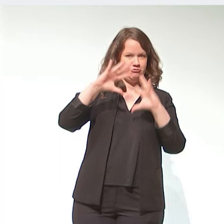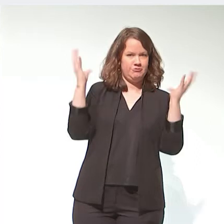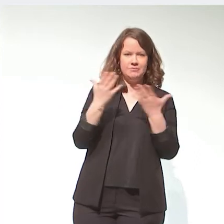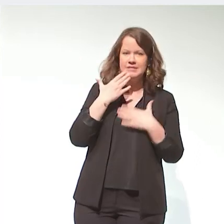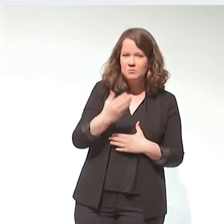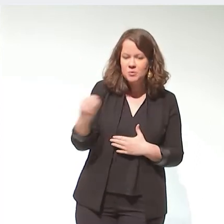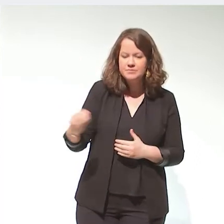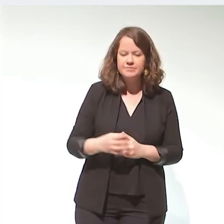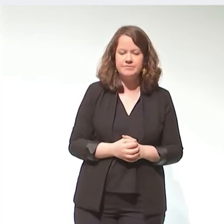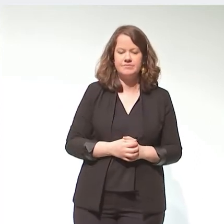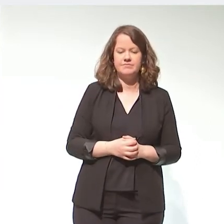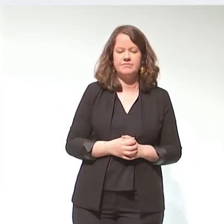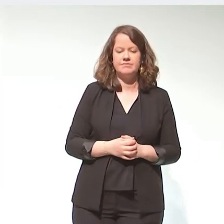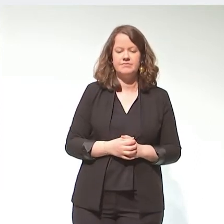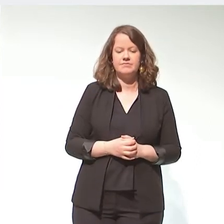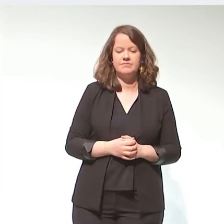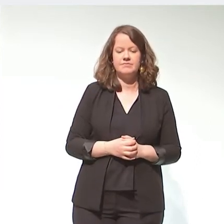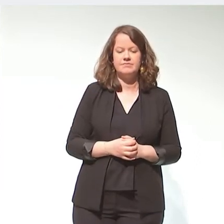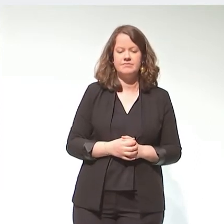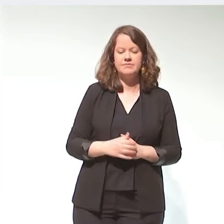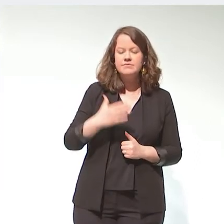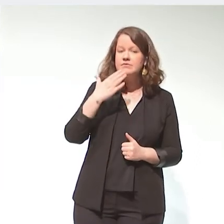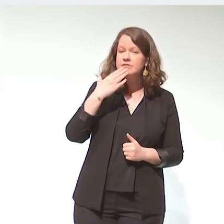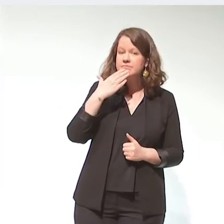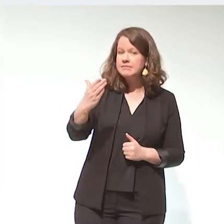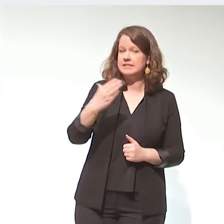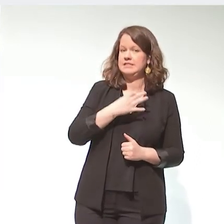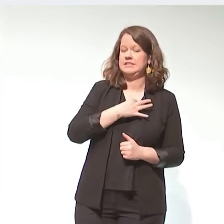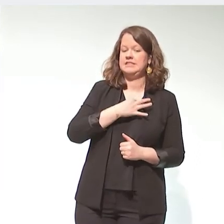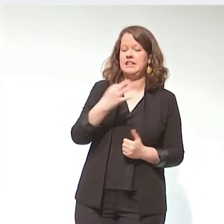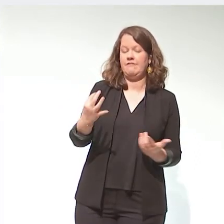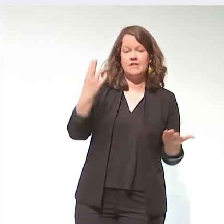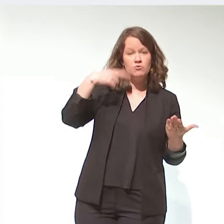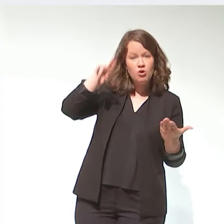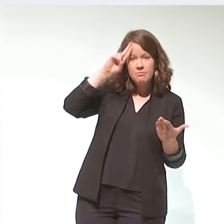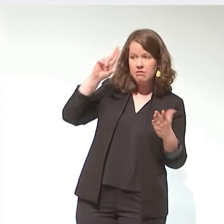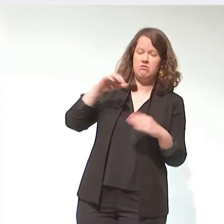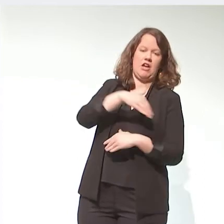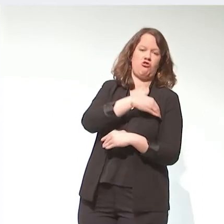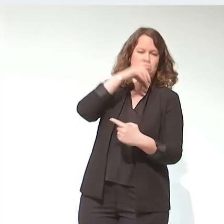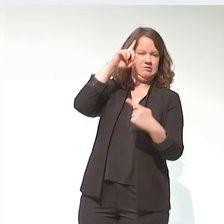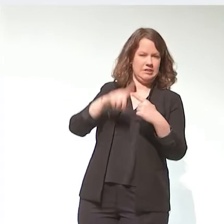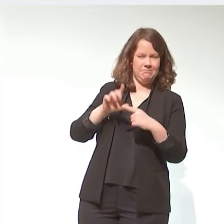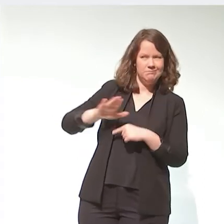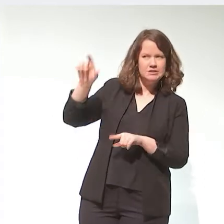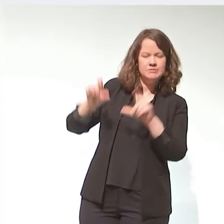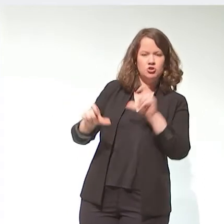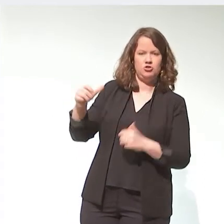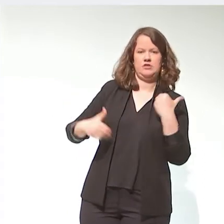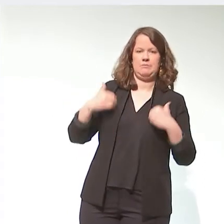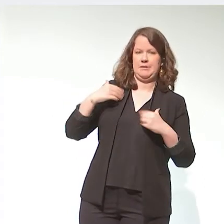And thank you for inviting the European Agency for Special Needs and Inclusive Education to attend.